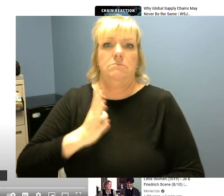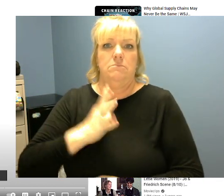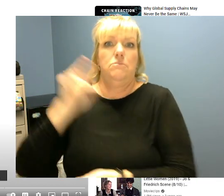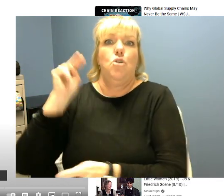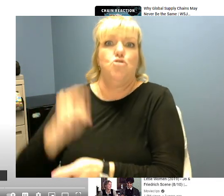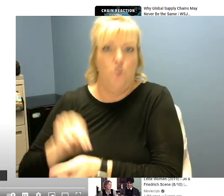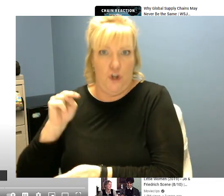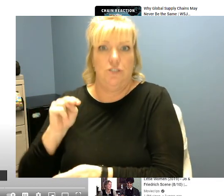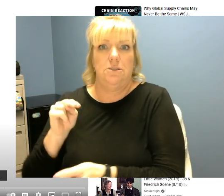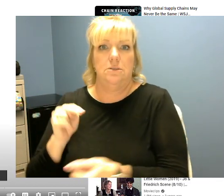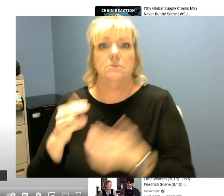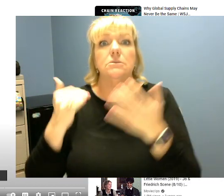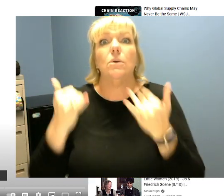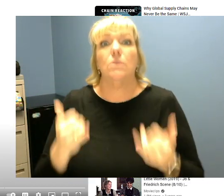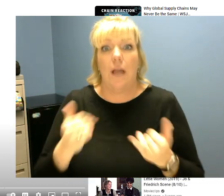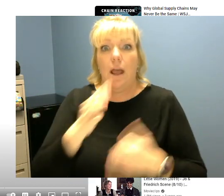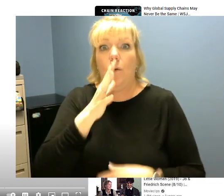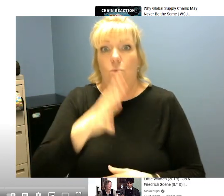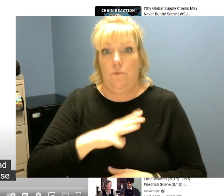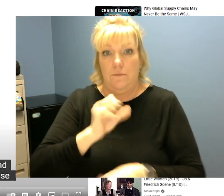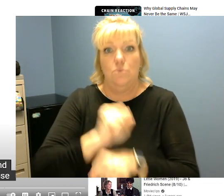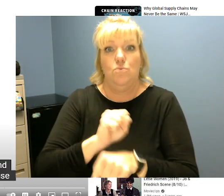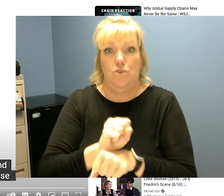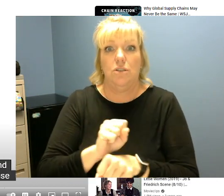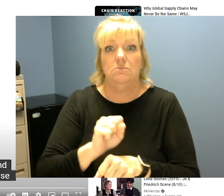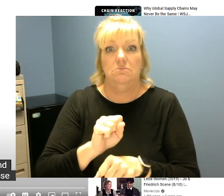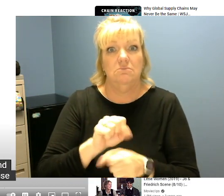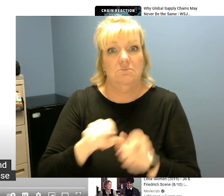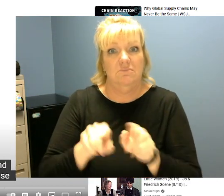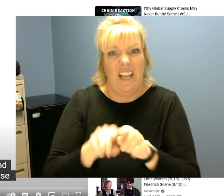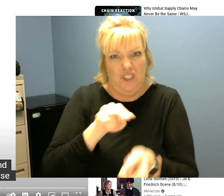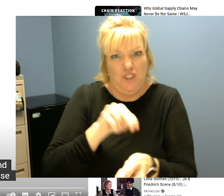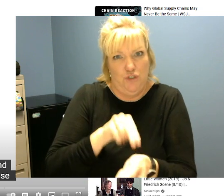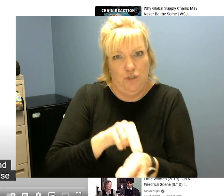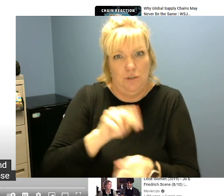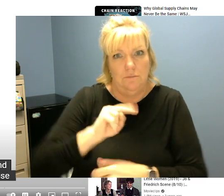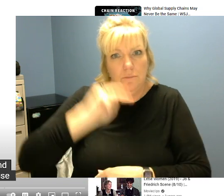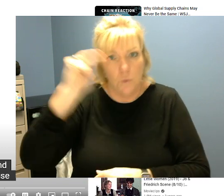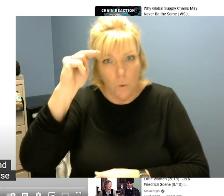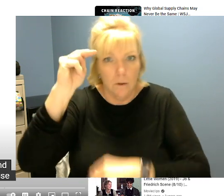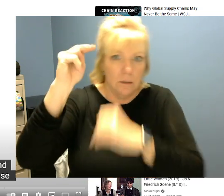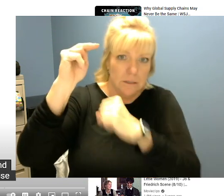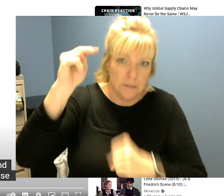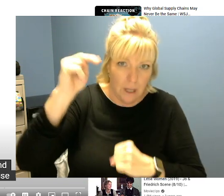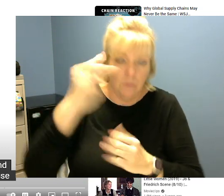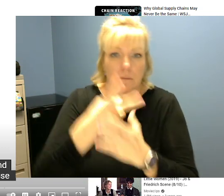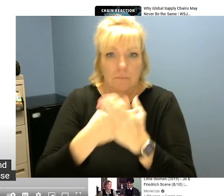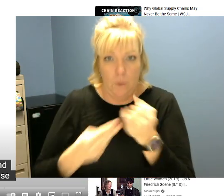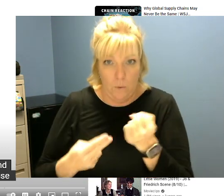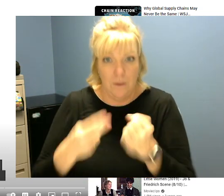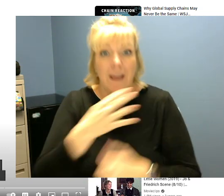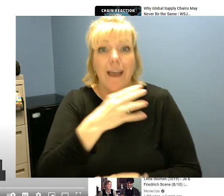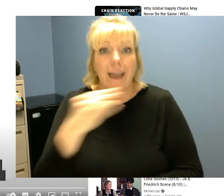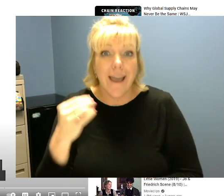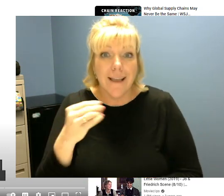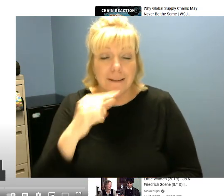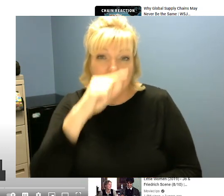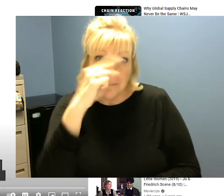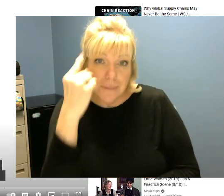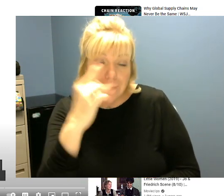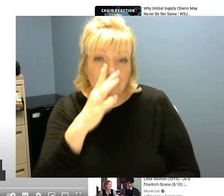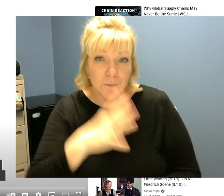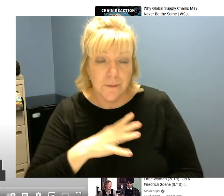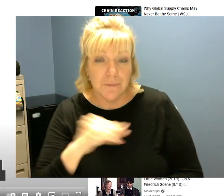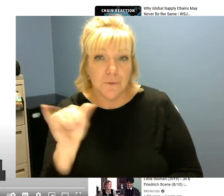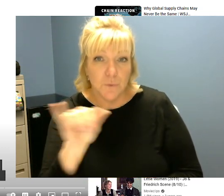about women as nurses in the North. We'll talk about women as nurses in the South, and we'll talk about women of color as nurses because their experience is going to be